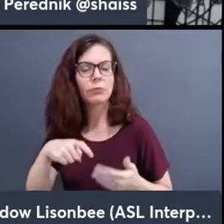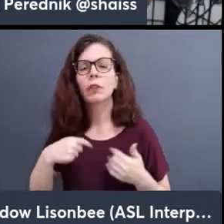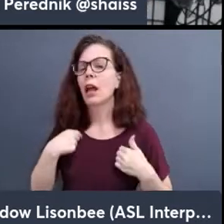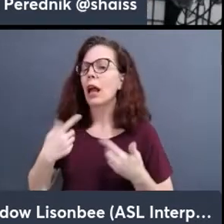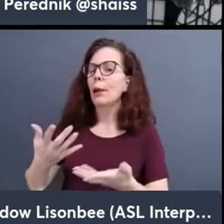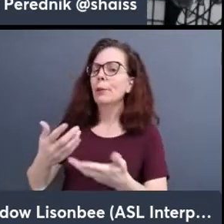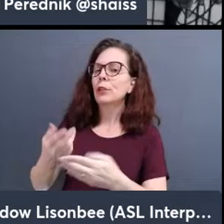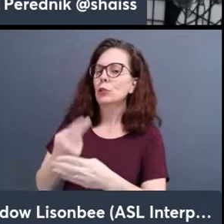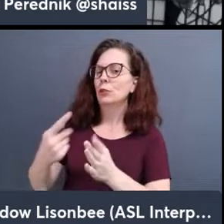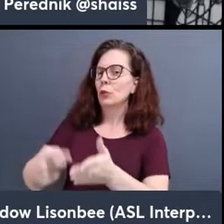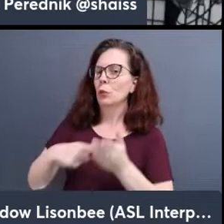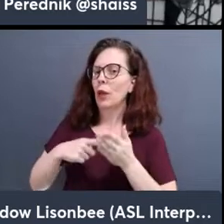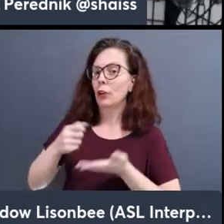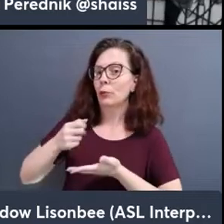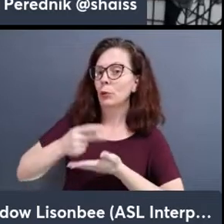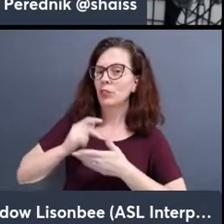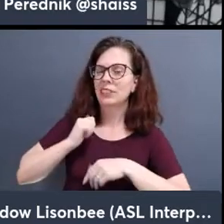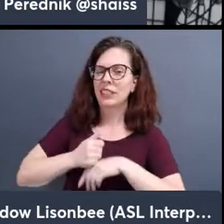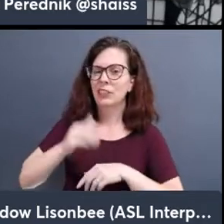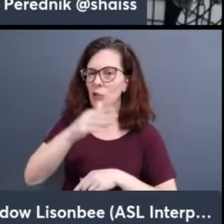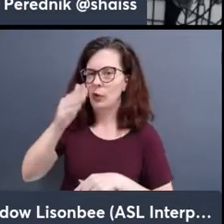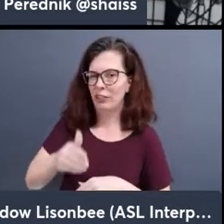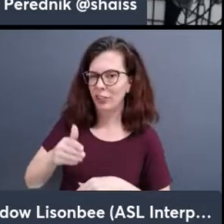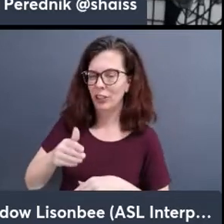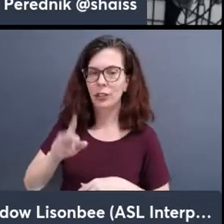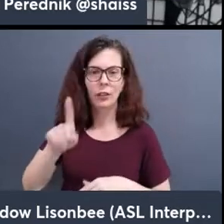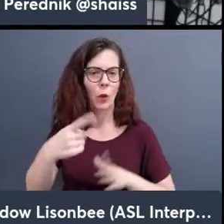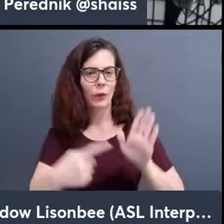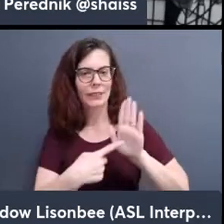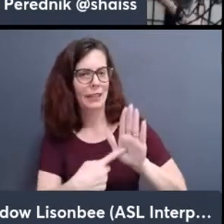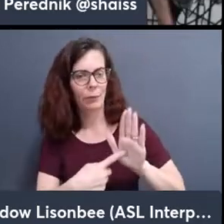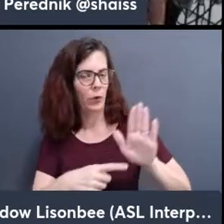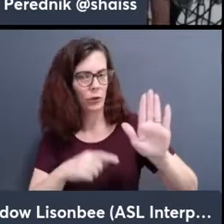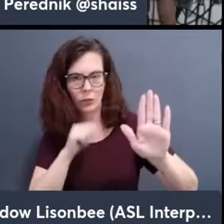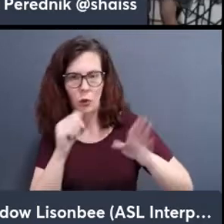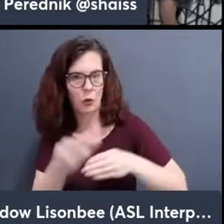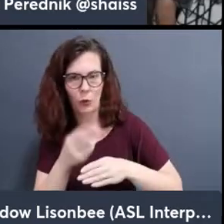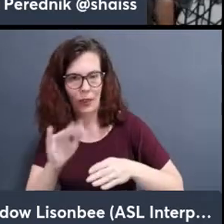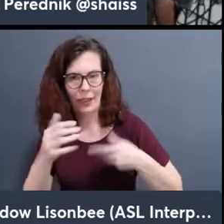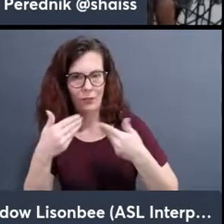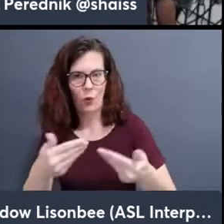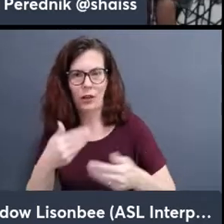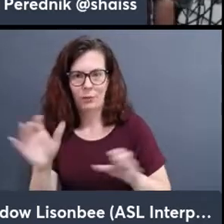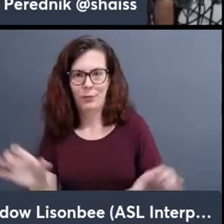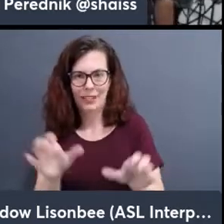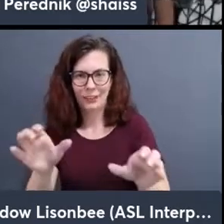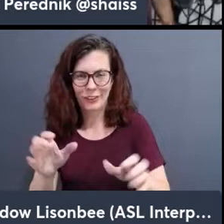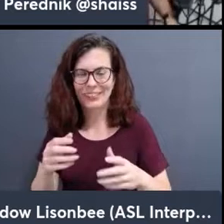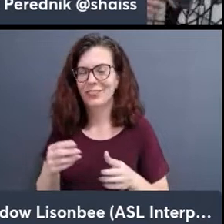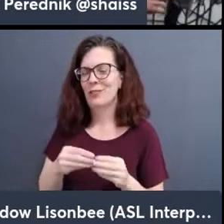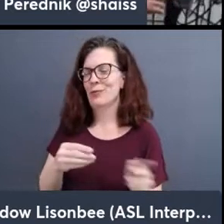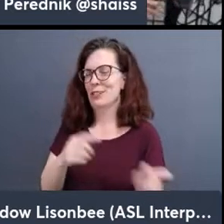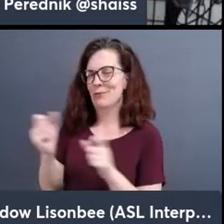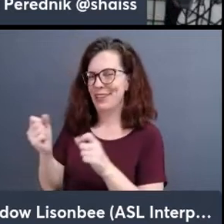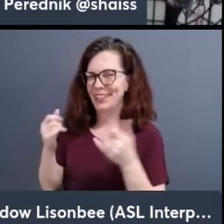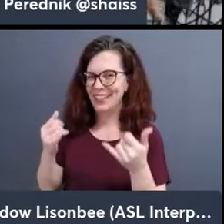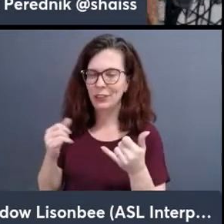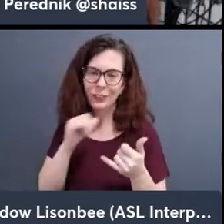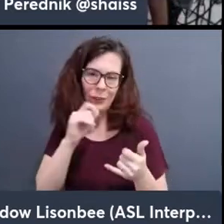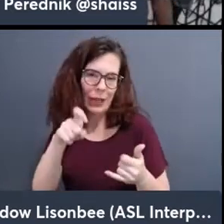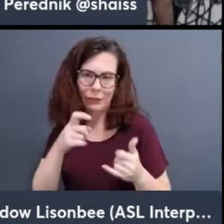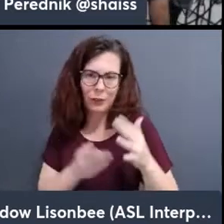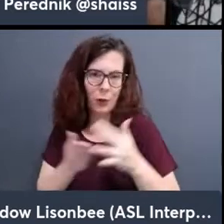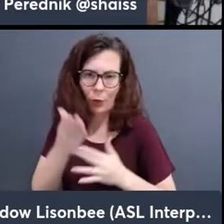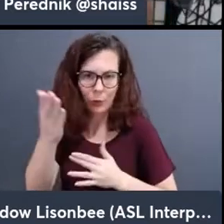approval, set to never, only in demo use case. Don't use this in production, just to speed things up a little bit here so that we don't have to go through all